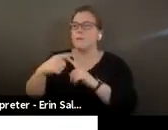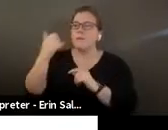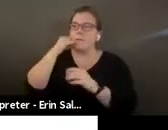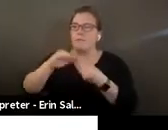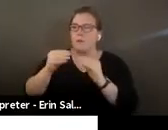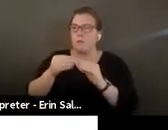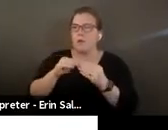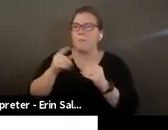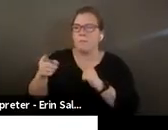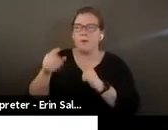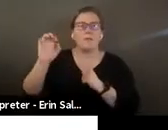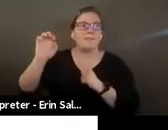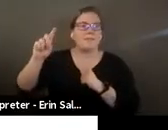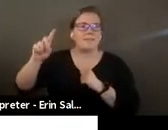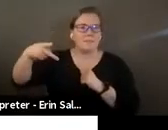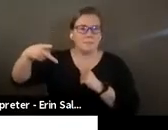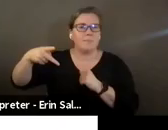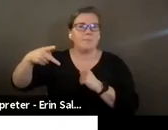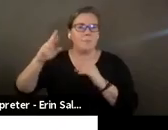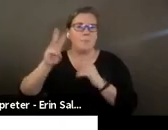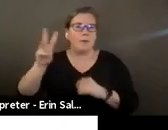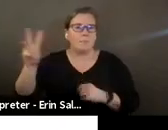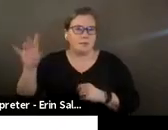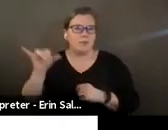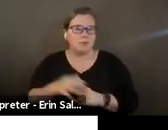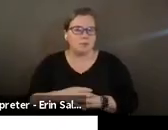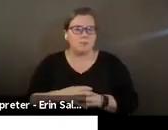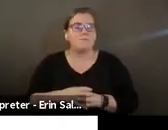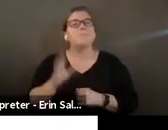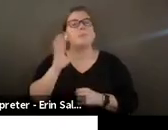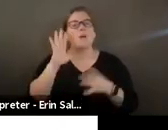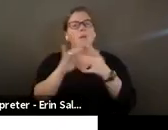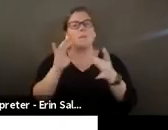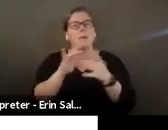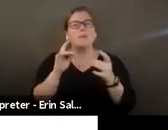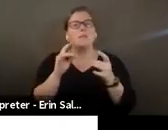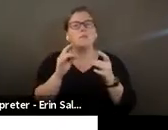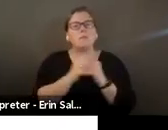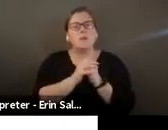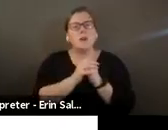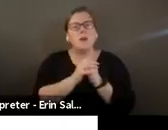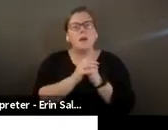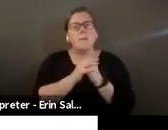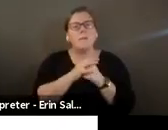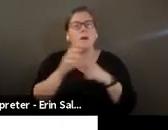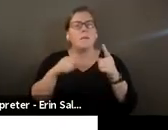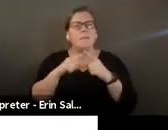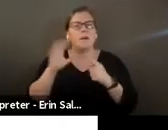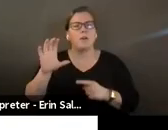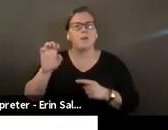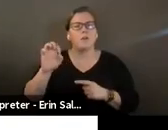as well as the EDP website. I will mention that we had a question earlier about